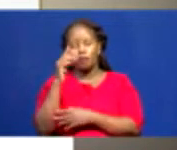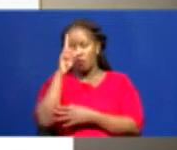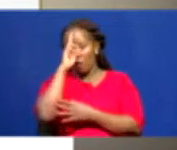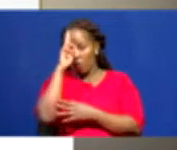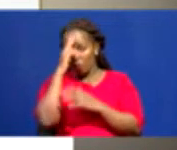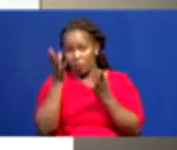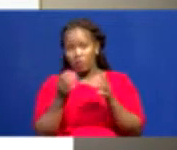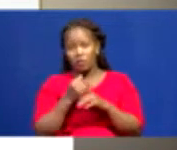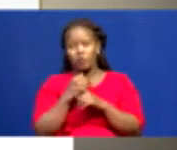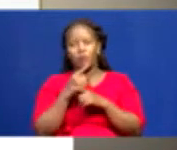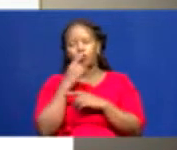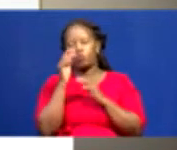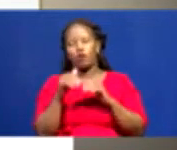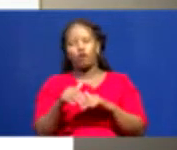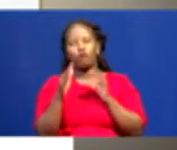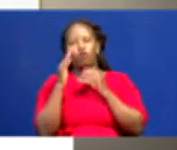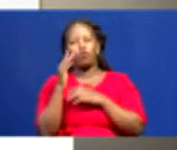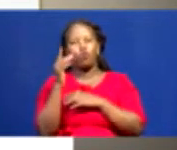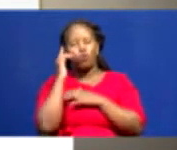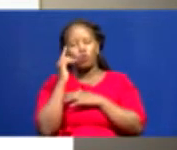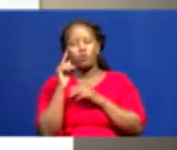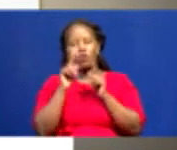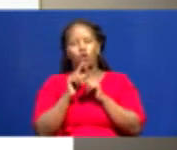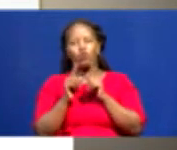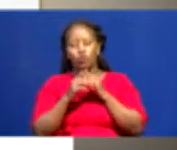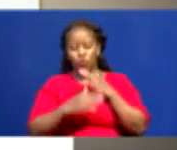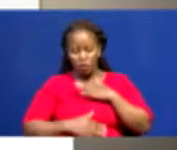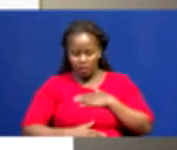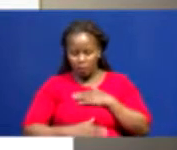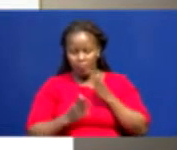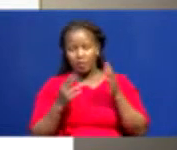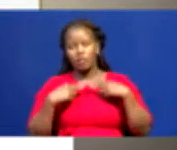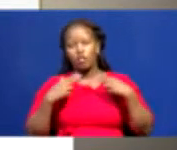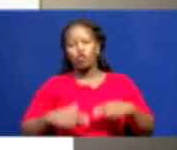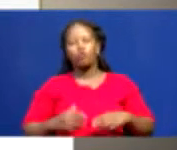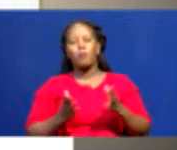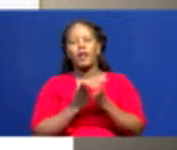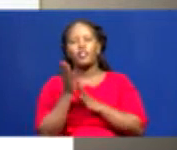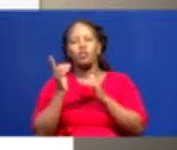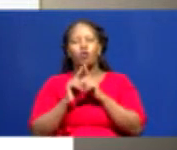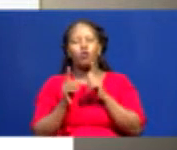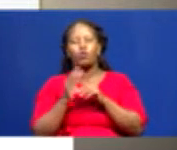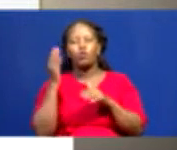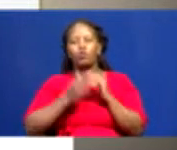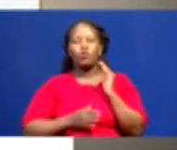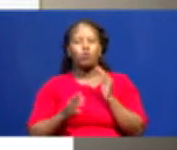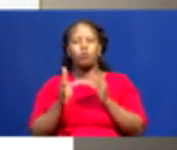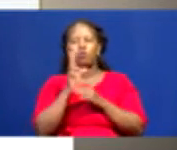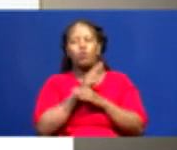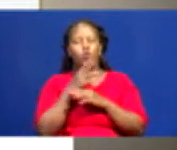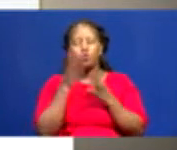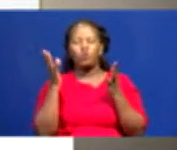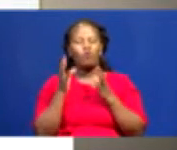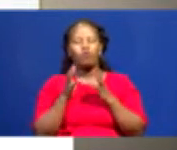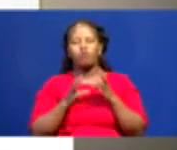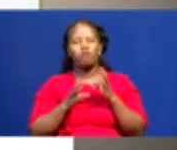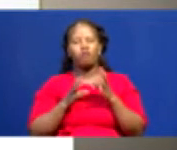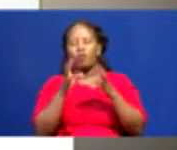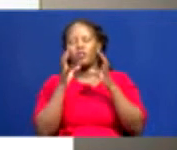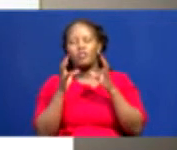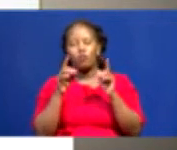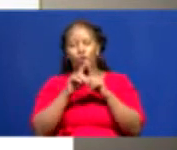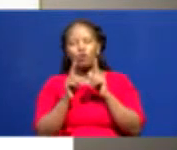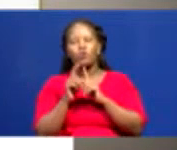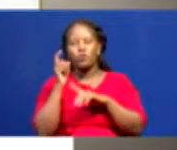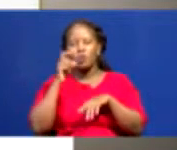to adhere to the Constitution, respect human rights, and refrain from the use of disproportionate force, even